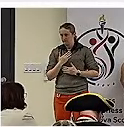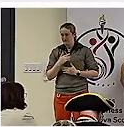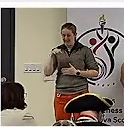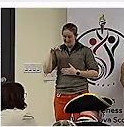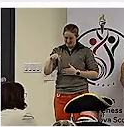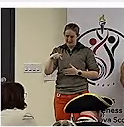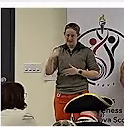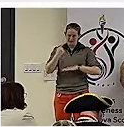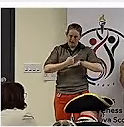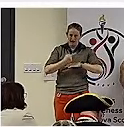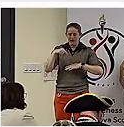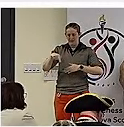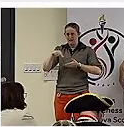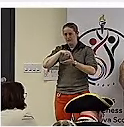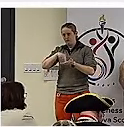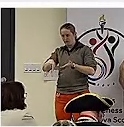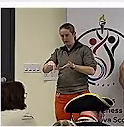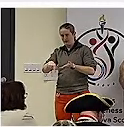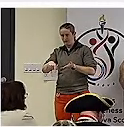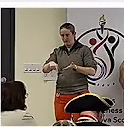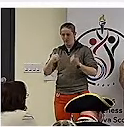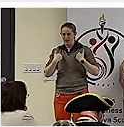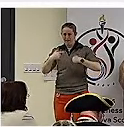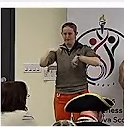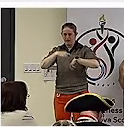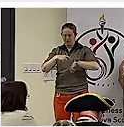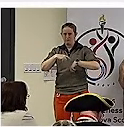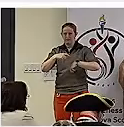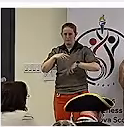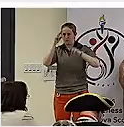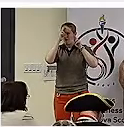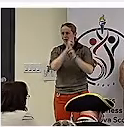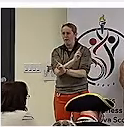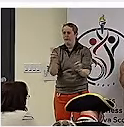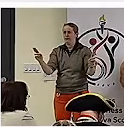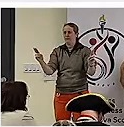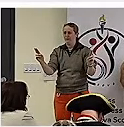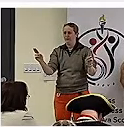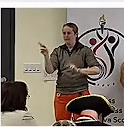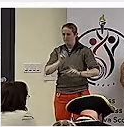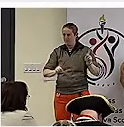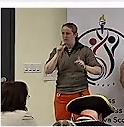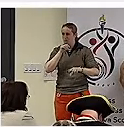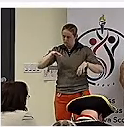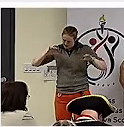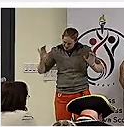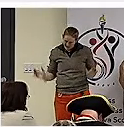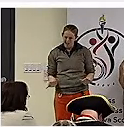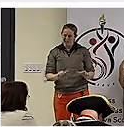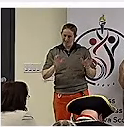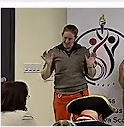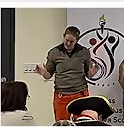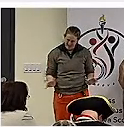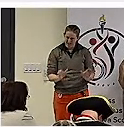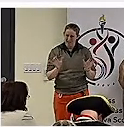week has a time to honor people that fought the fight for